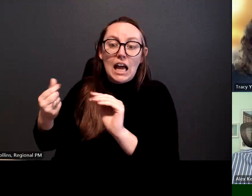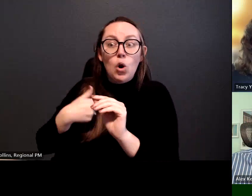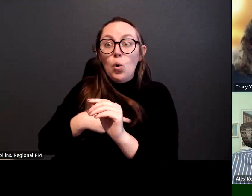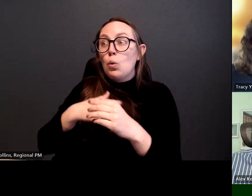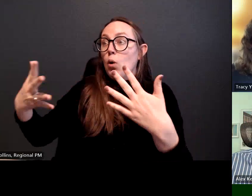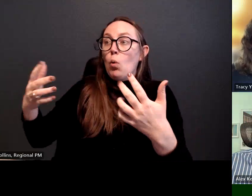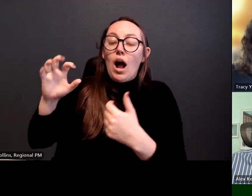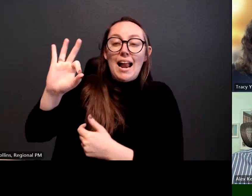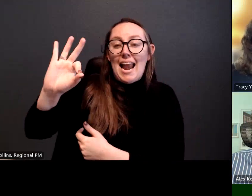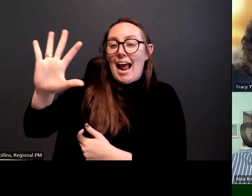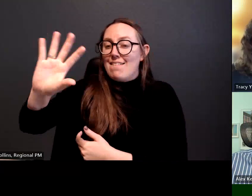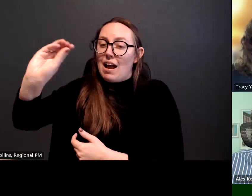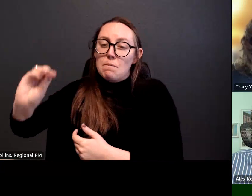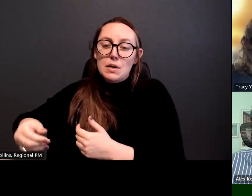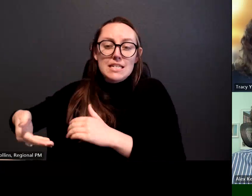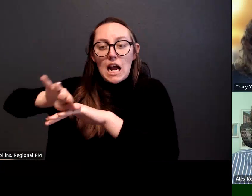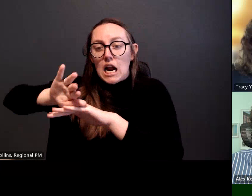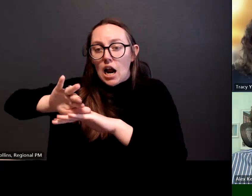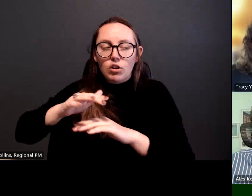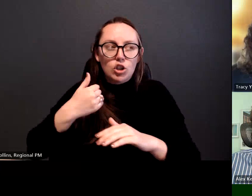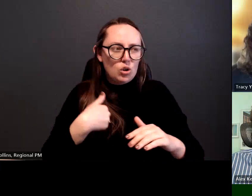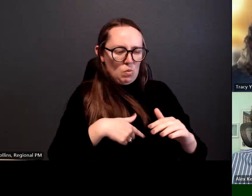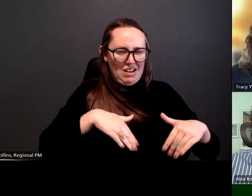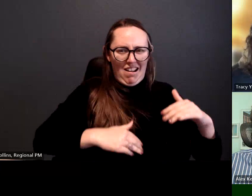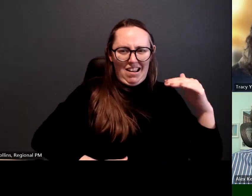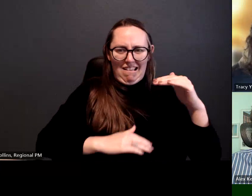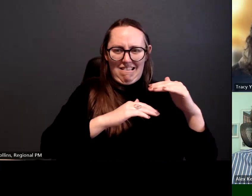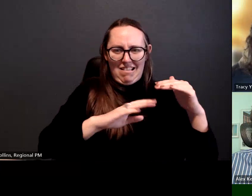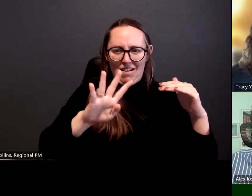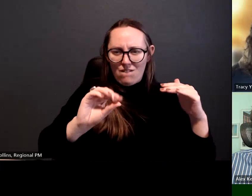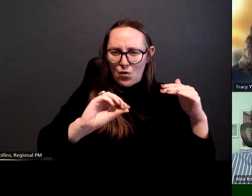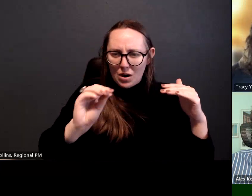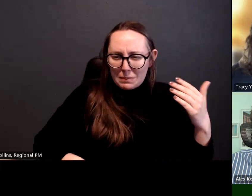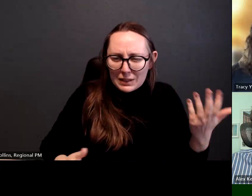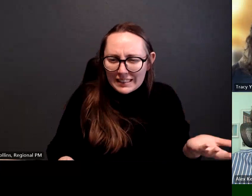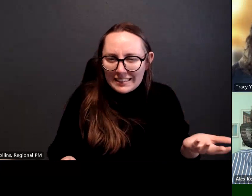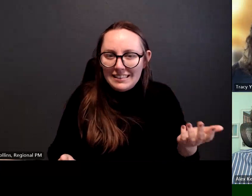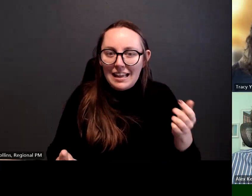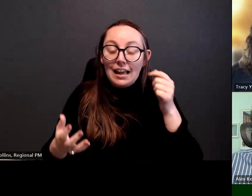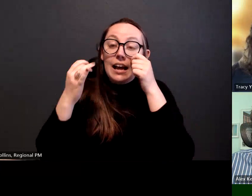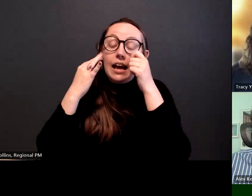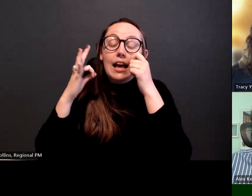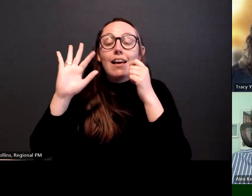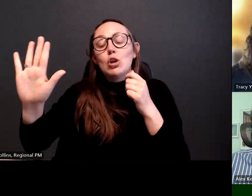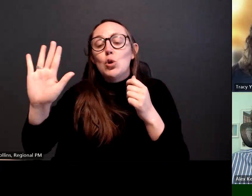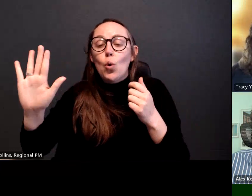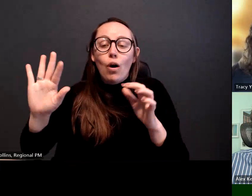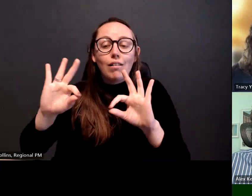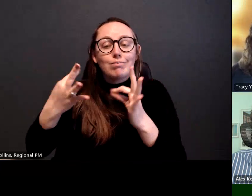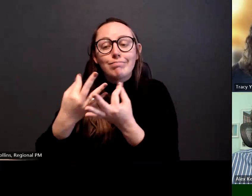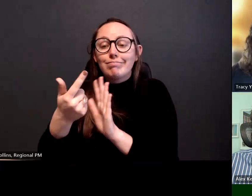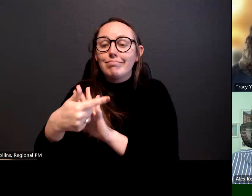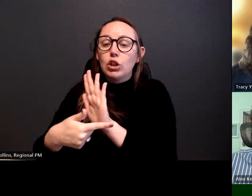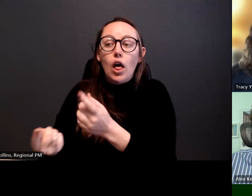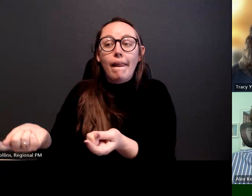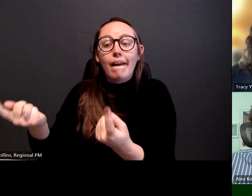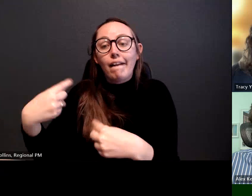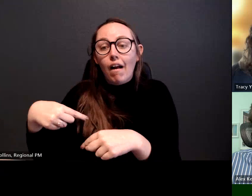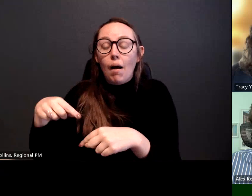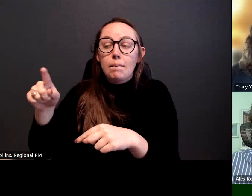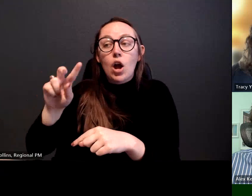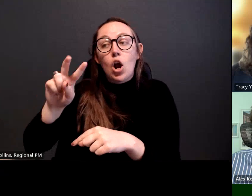And if your in-laws come into town and they're on Verizon, or you're on Verizon, they're on AT&T, y'all aren't connected,